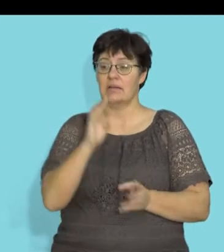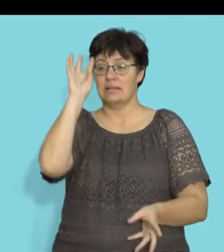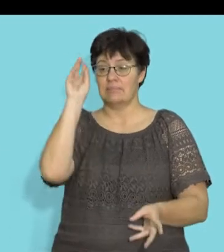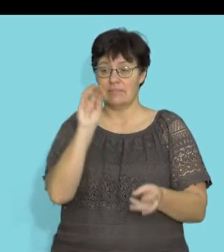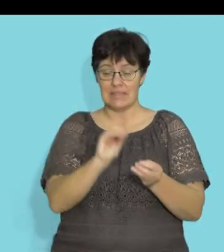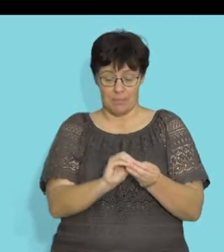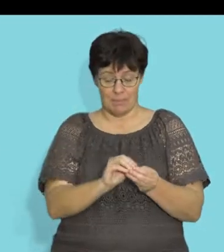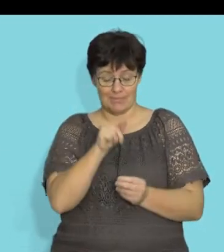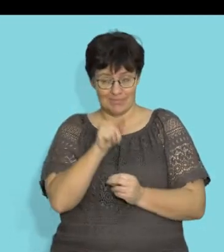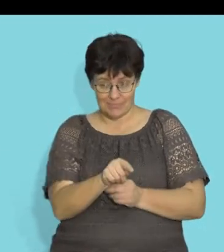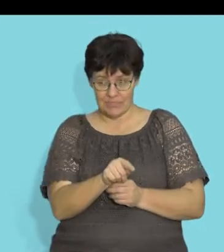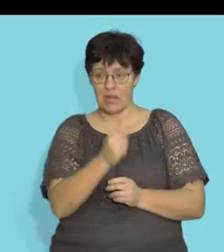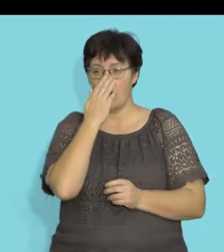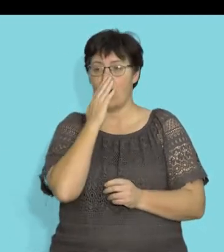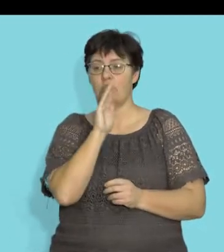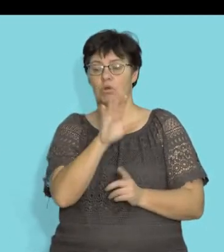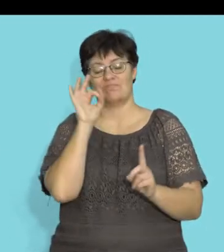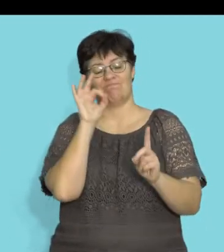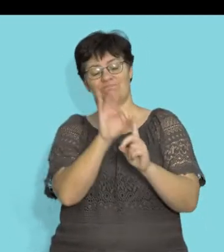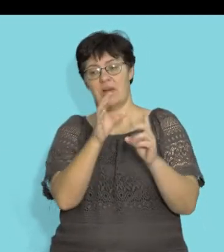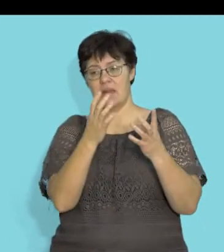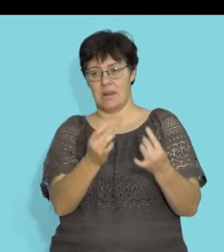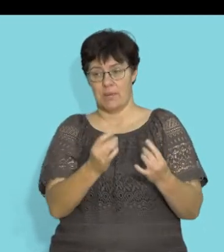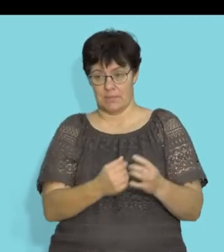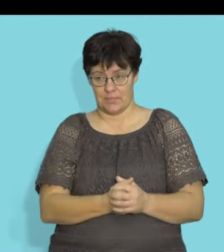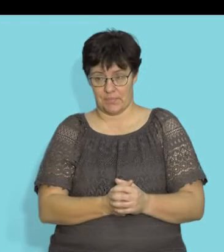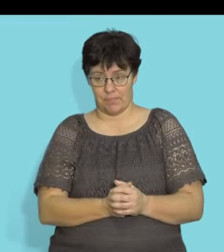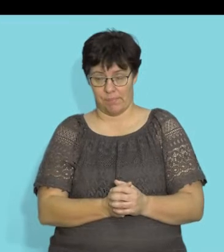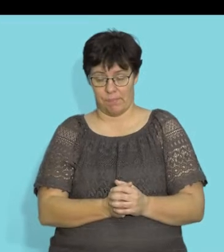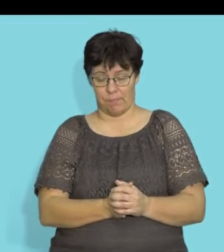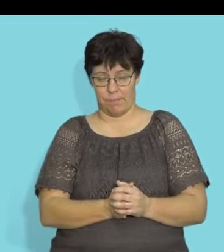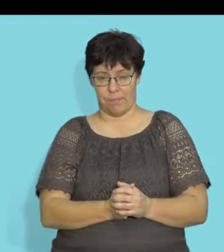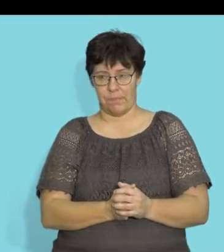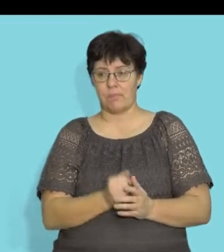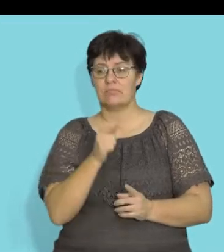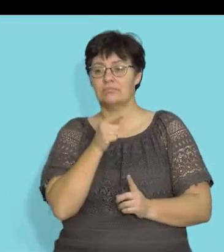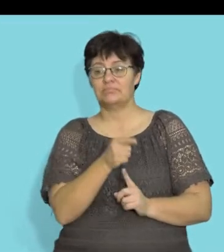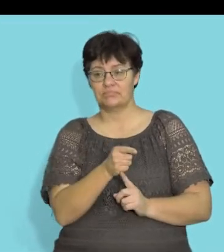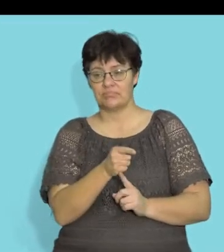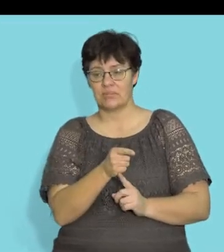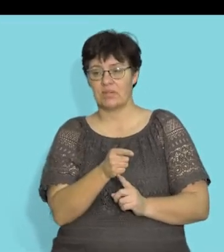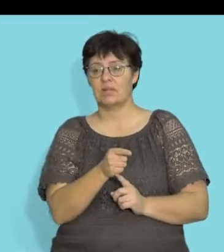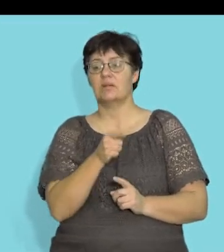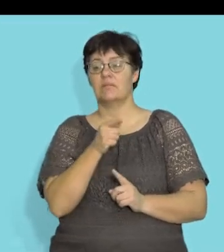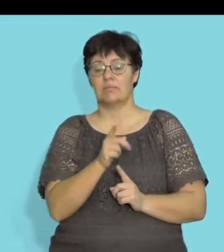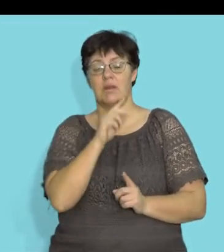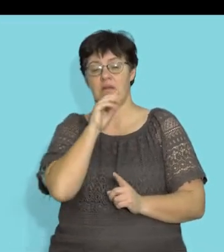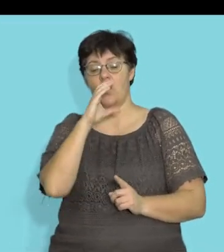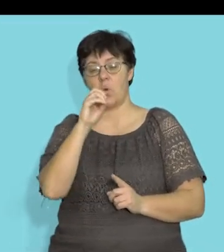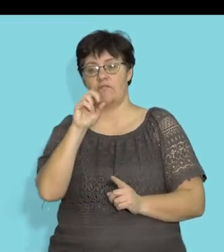is essentially just saying when I've got a ratio between -1 and 1, the series is